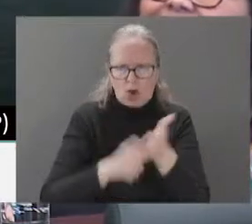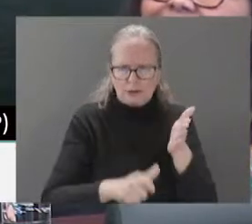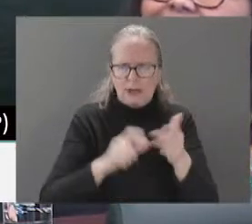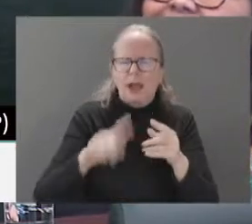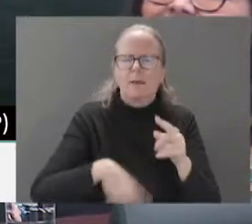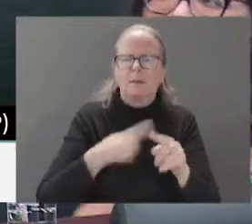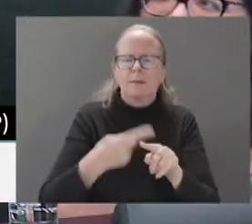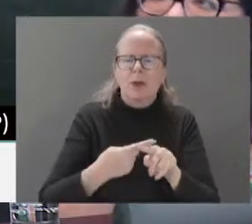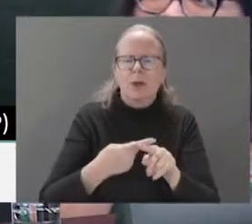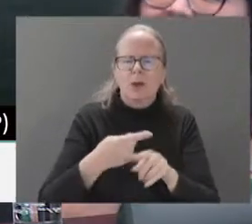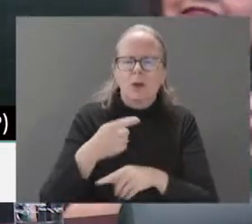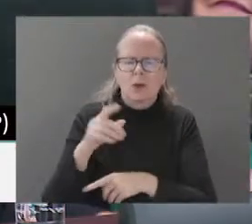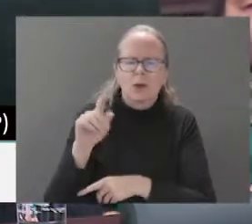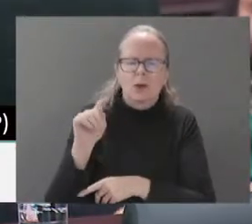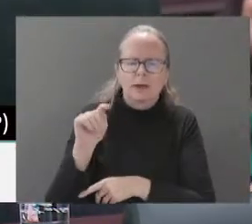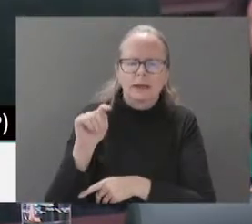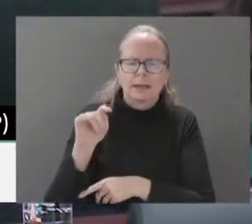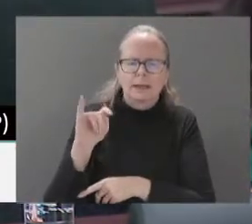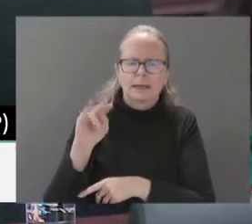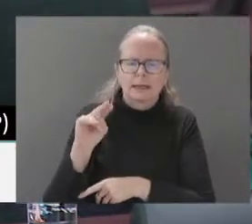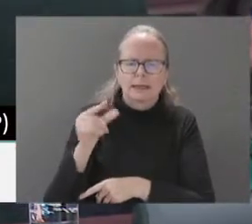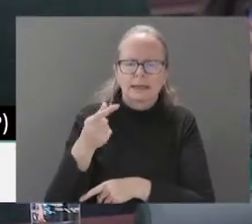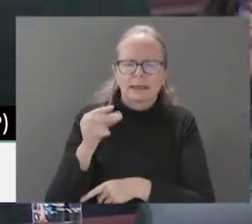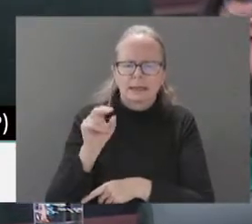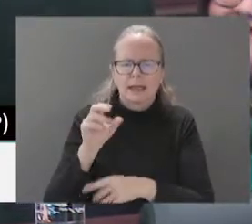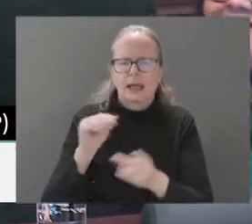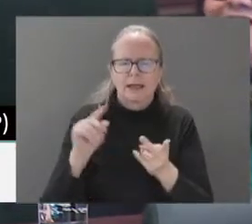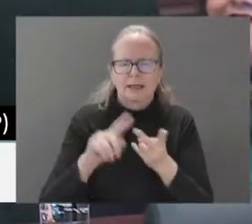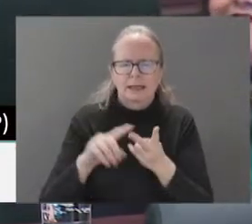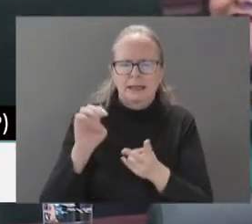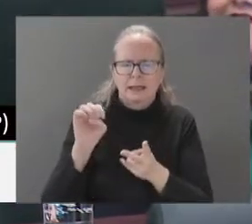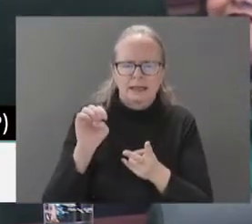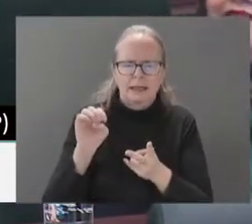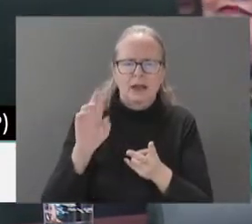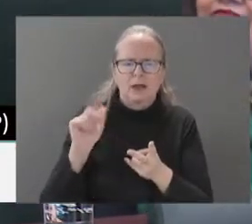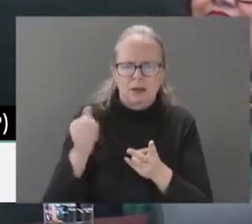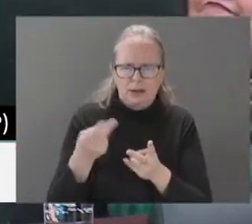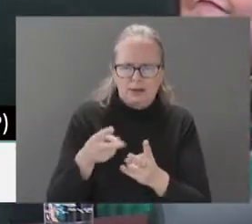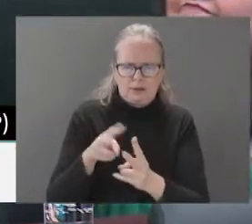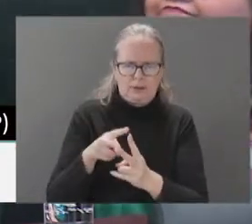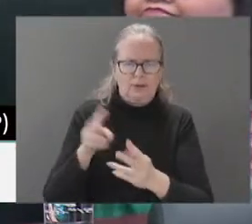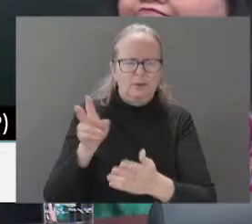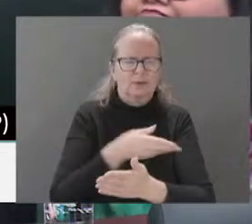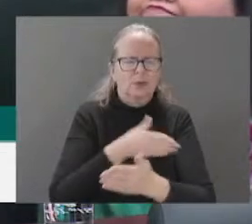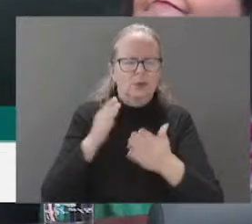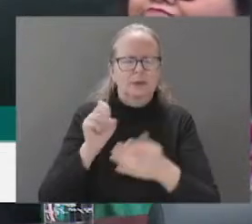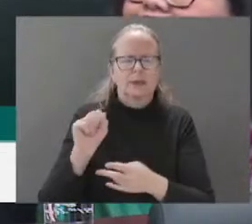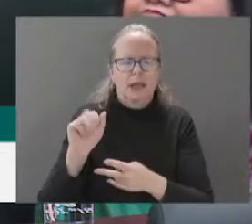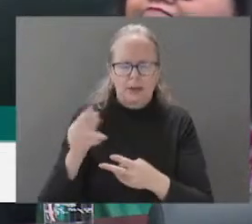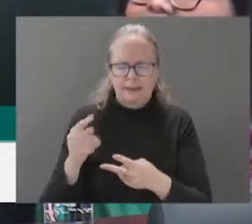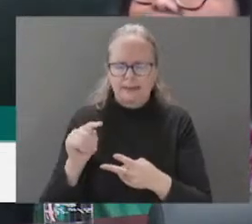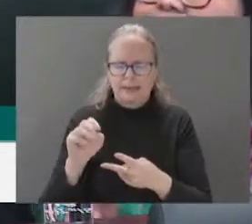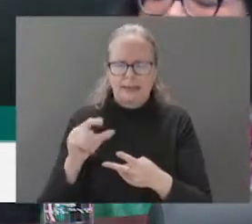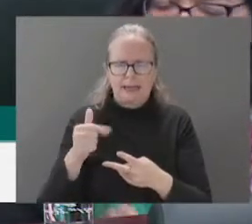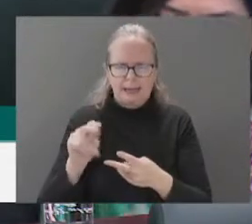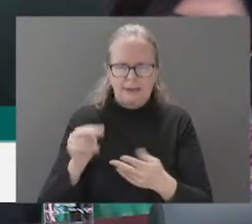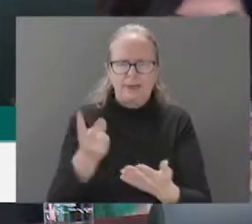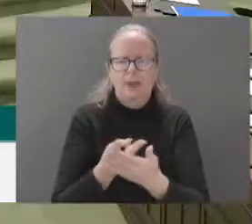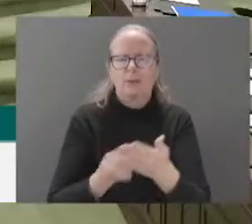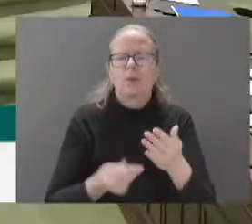Sarah tan and Sarah we love them calling out the UCP for their anti-trans policies this Premier should read it and watch their speech as well because trans rights are human